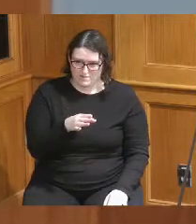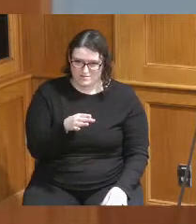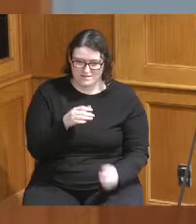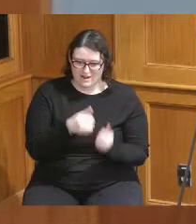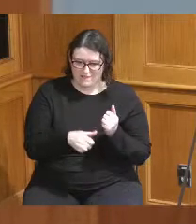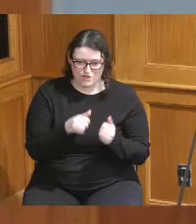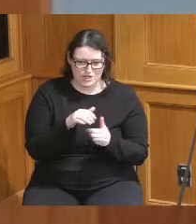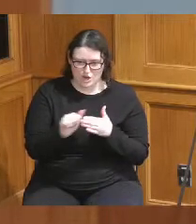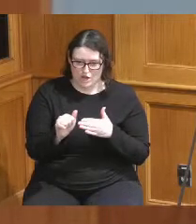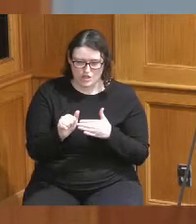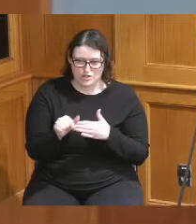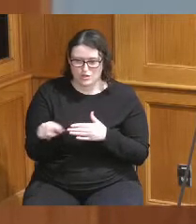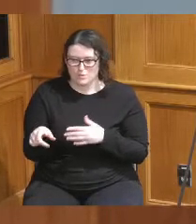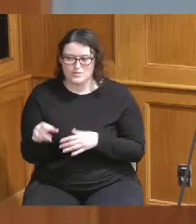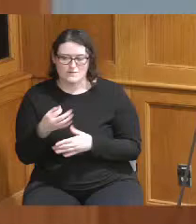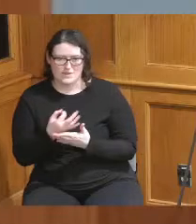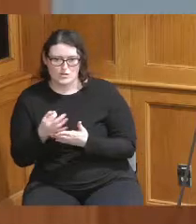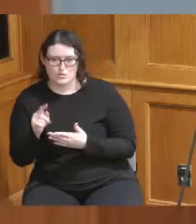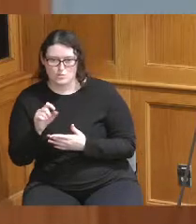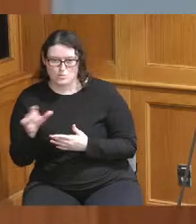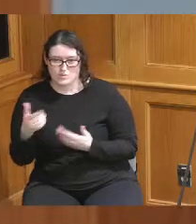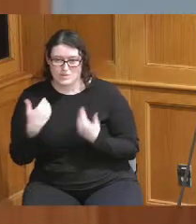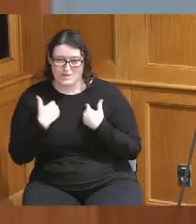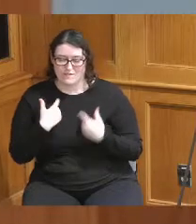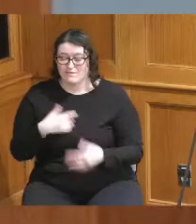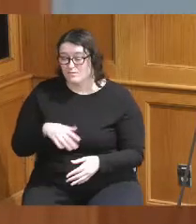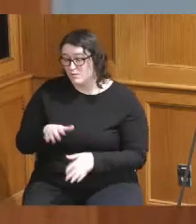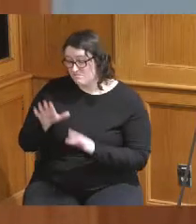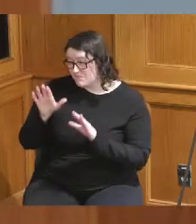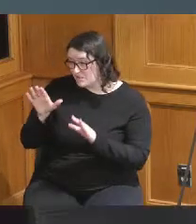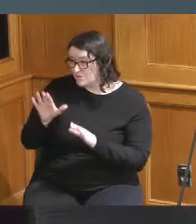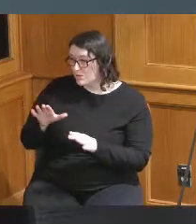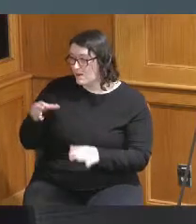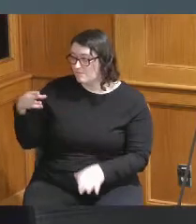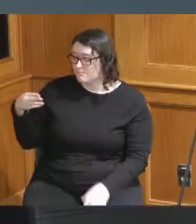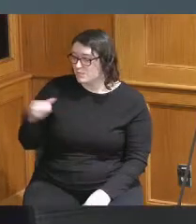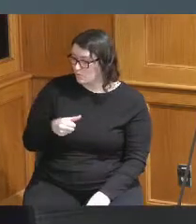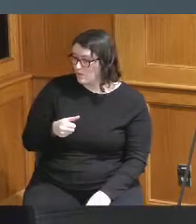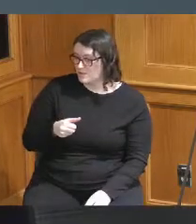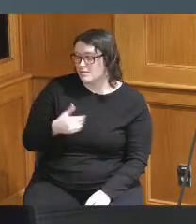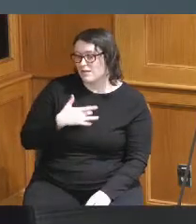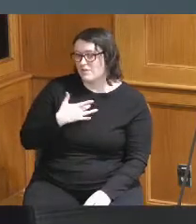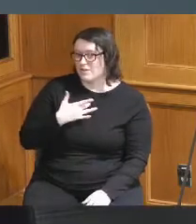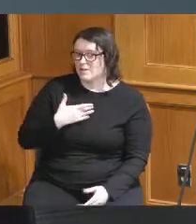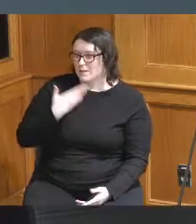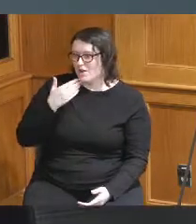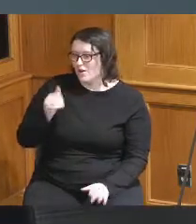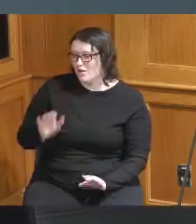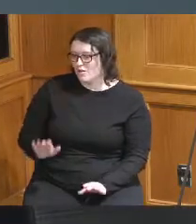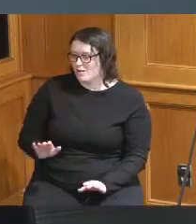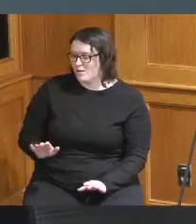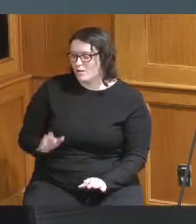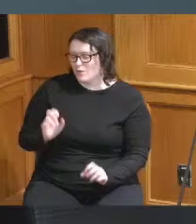of those financial tools that we have. Well, that's great. The reimbursement element really makes me feel much better. So, okay, thanks.